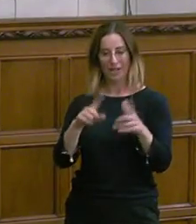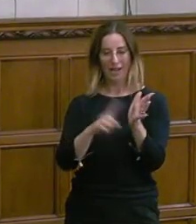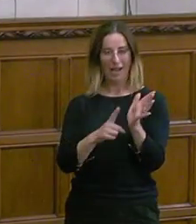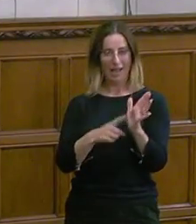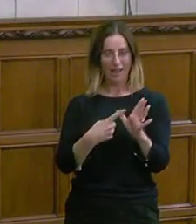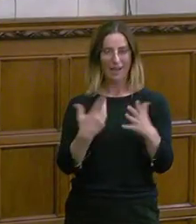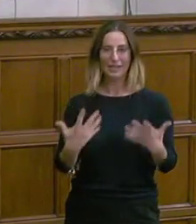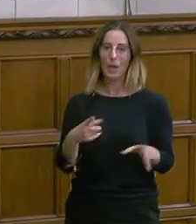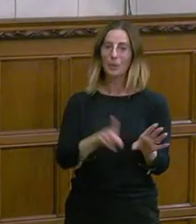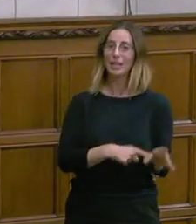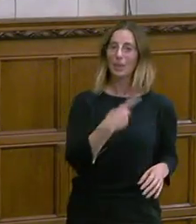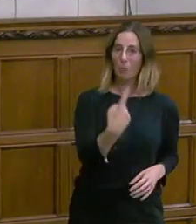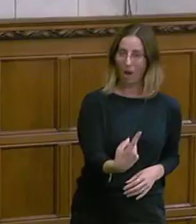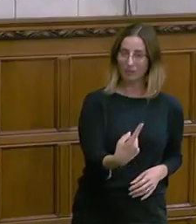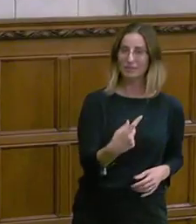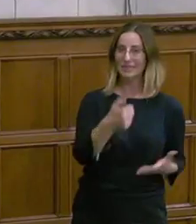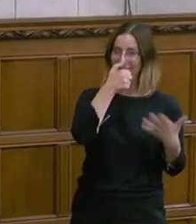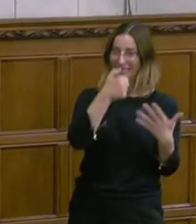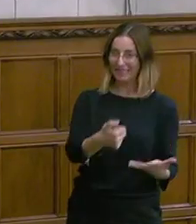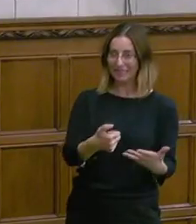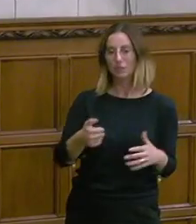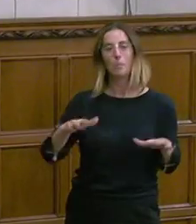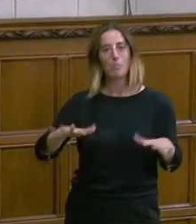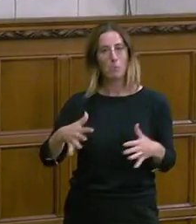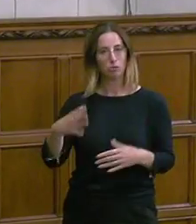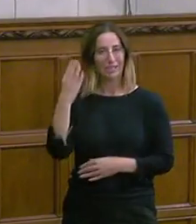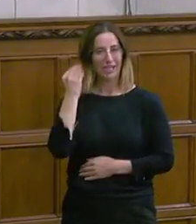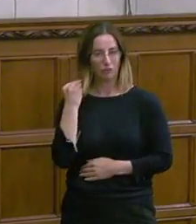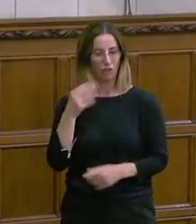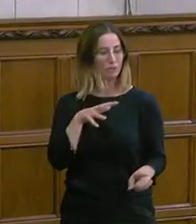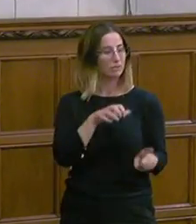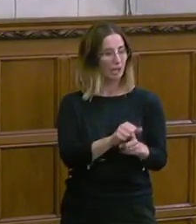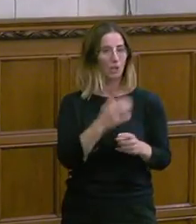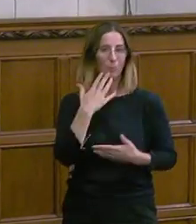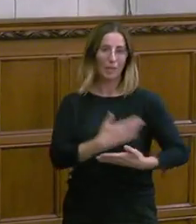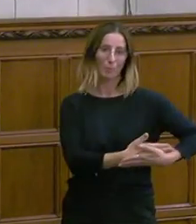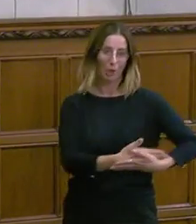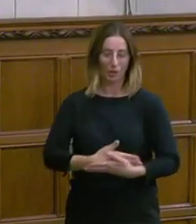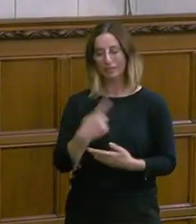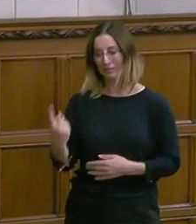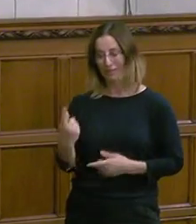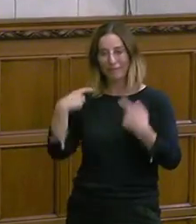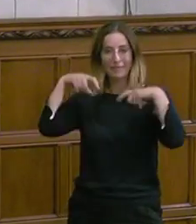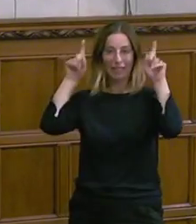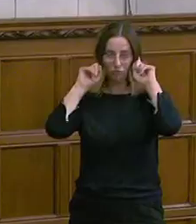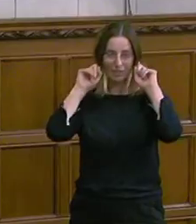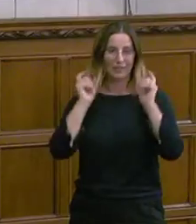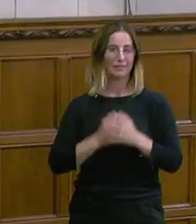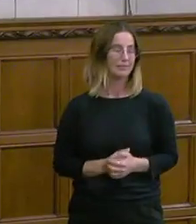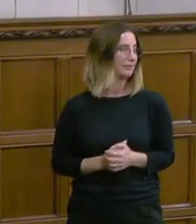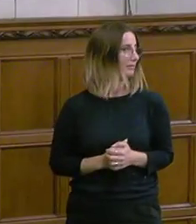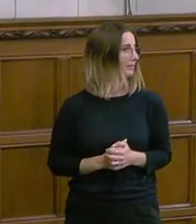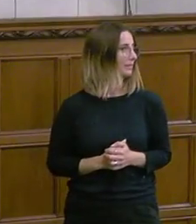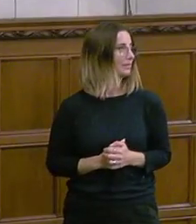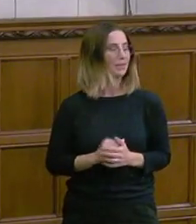She's in year 1 and is 6 years old and has moderate hearing loss, which was diagnosed at birth, and she wears hearing aids in both ears. Her